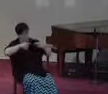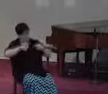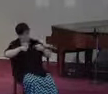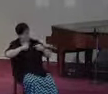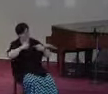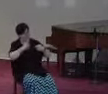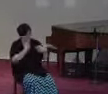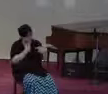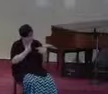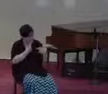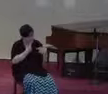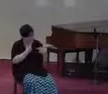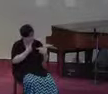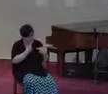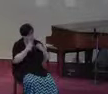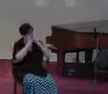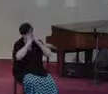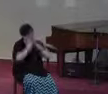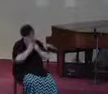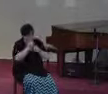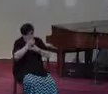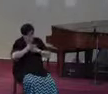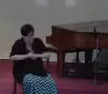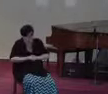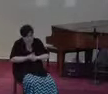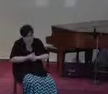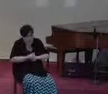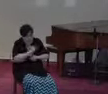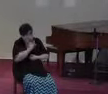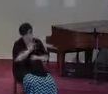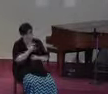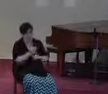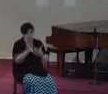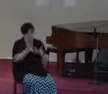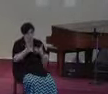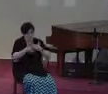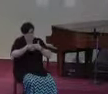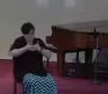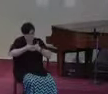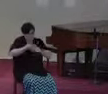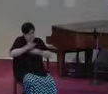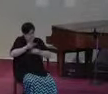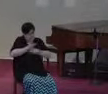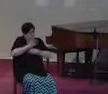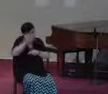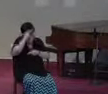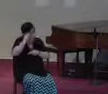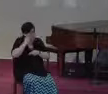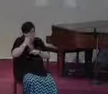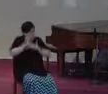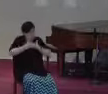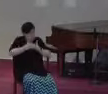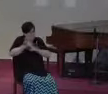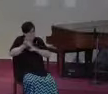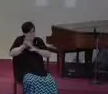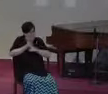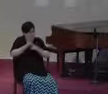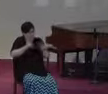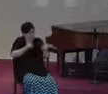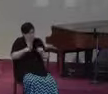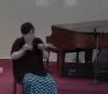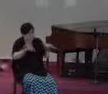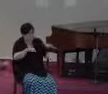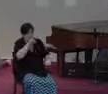serious. It was a sacred trust. He wanted to keep Mary as close to himself as he possibly could because he wanted to make sure that